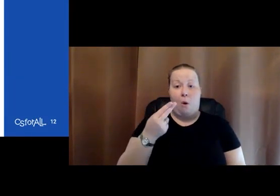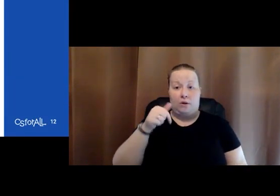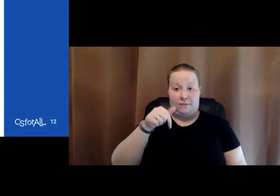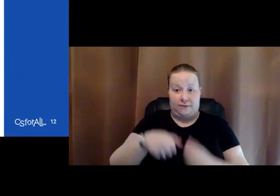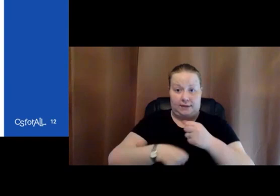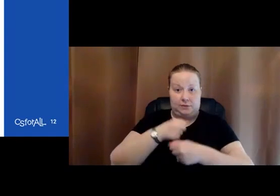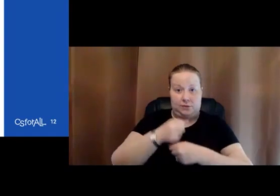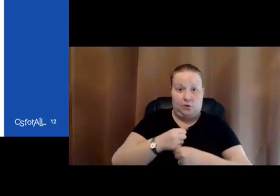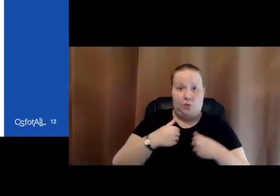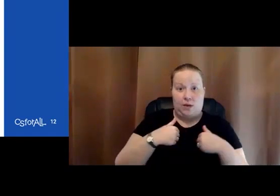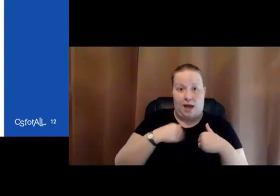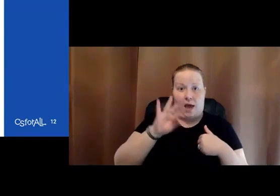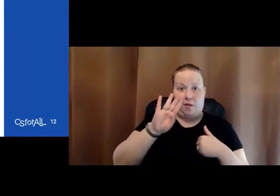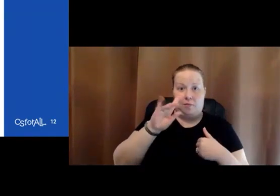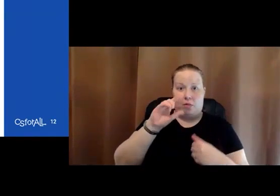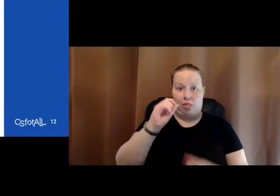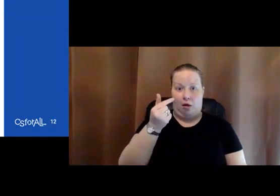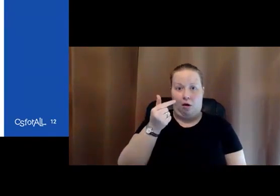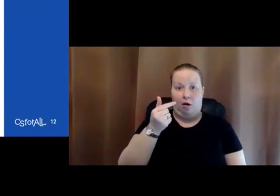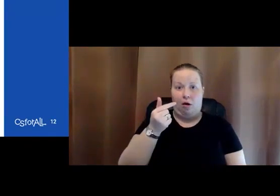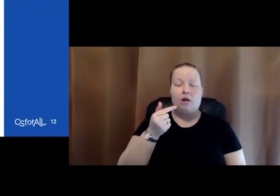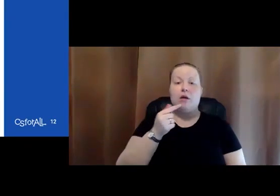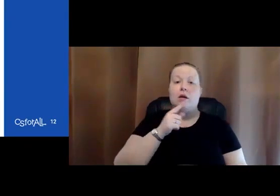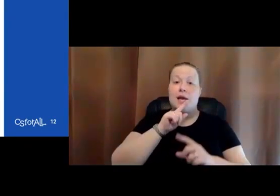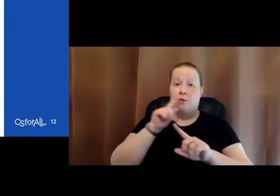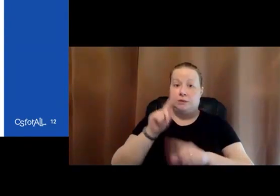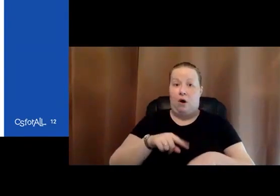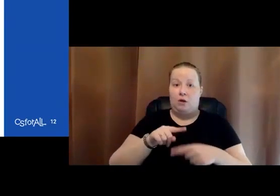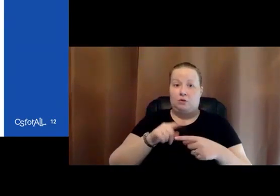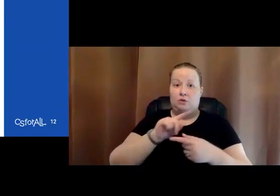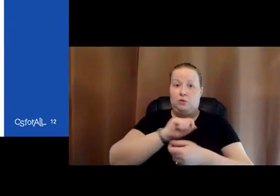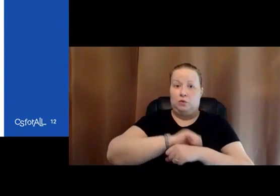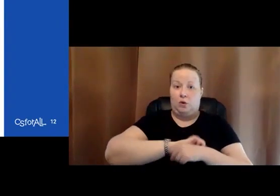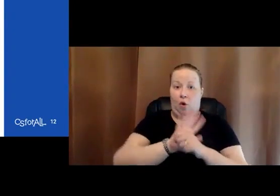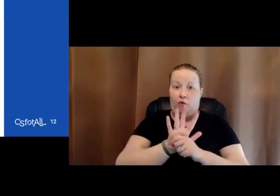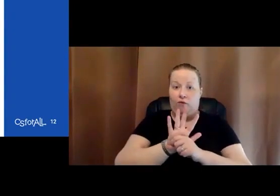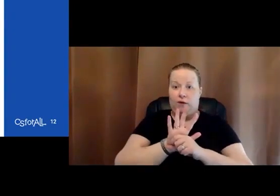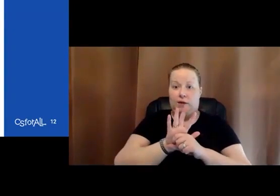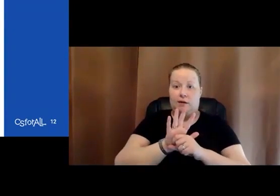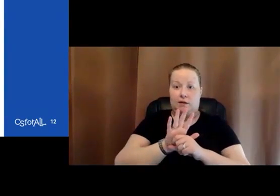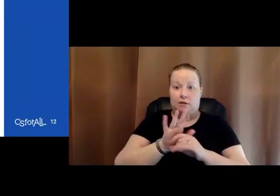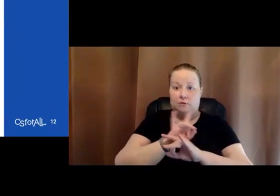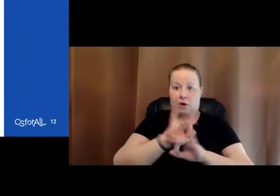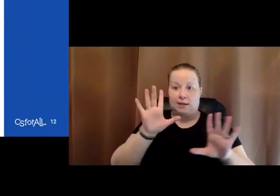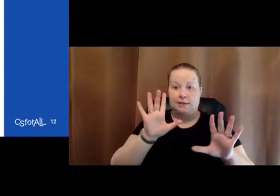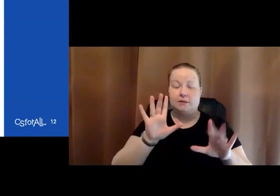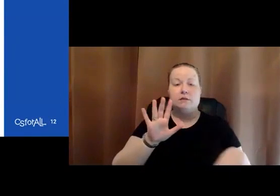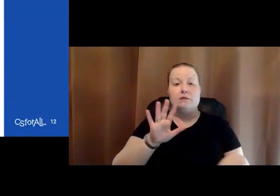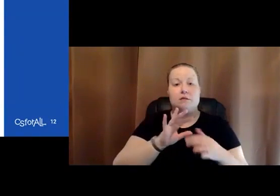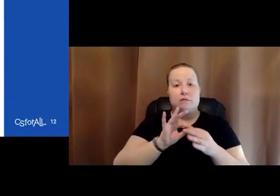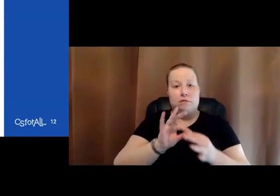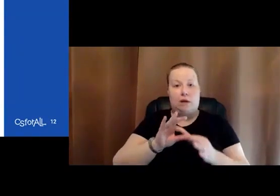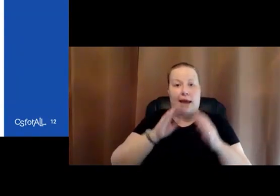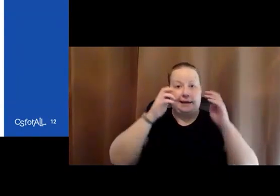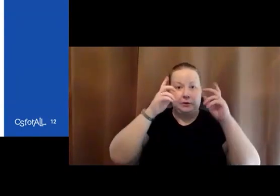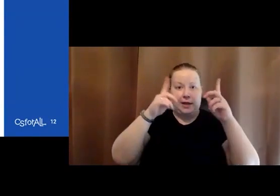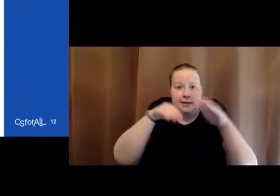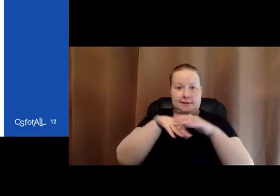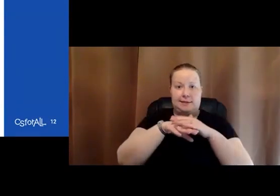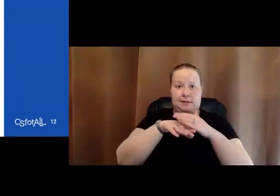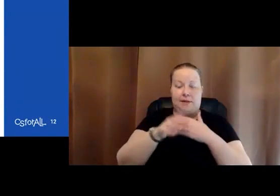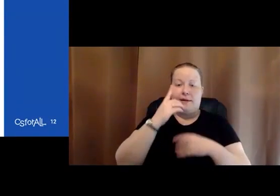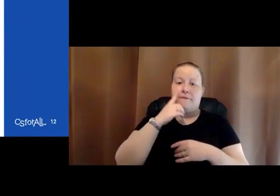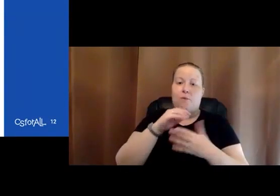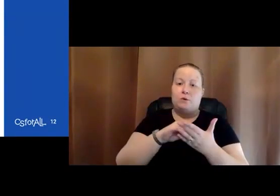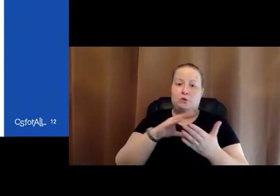featured a blog, in response to the COVID crisis, specifically on education accessibility for students with